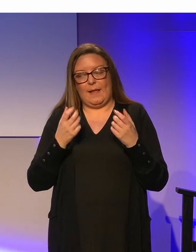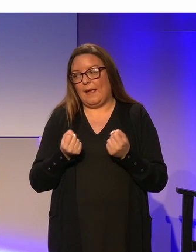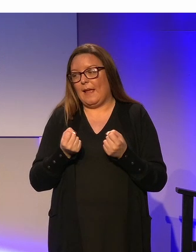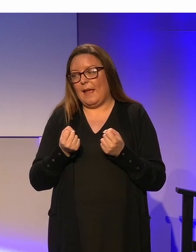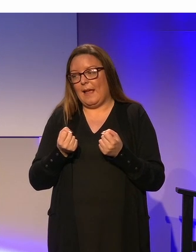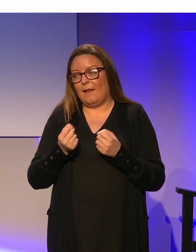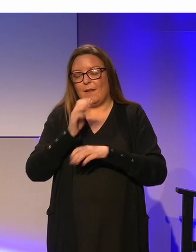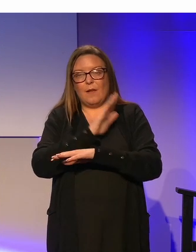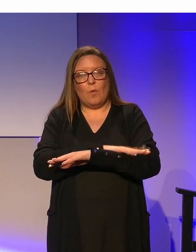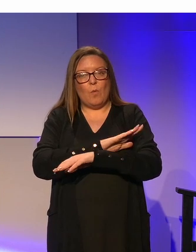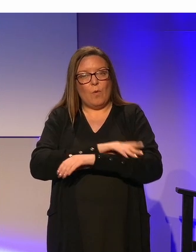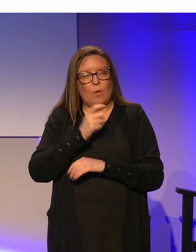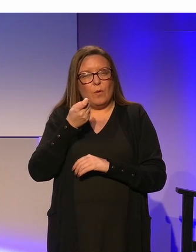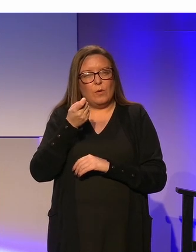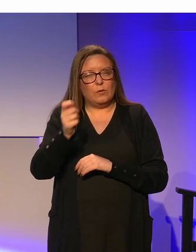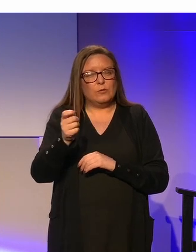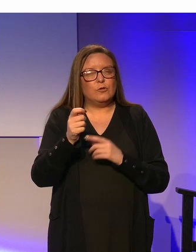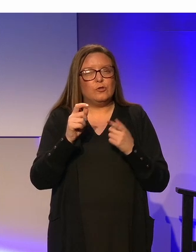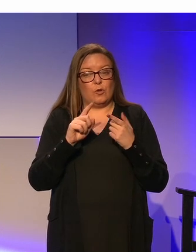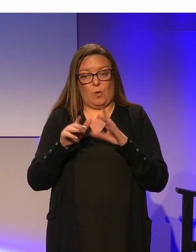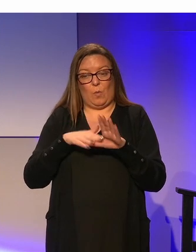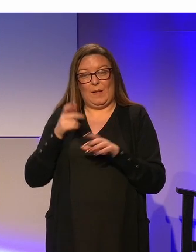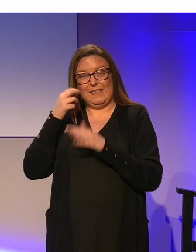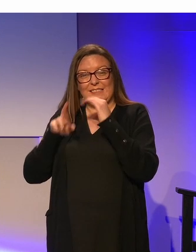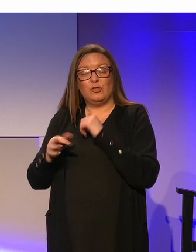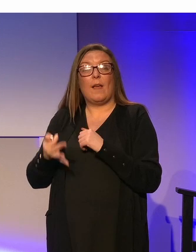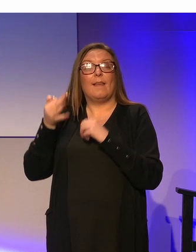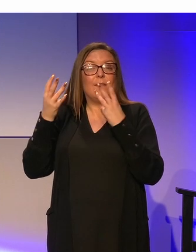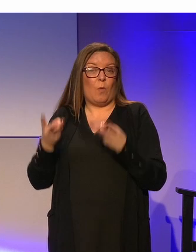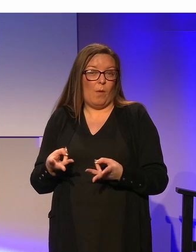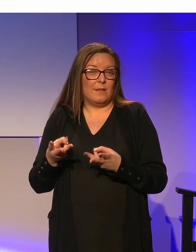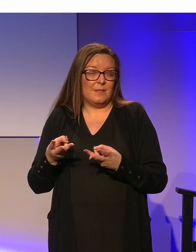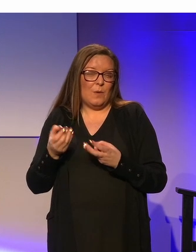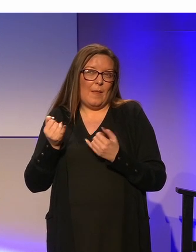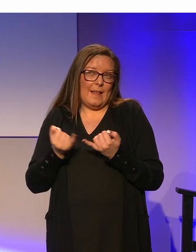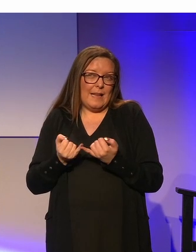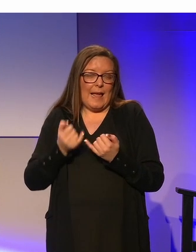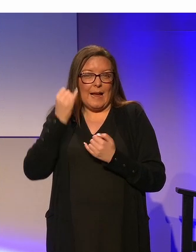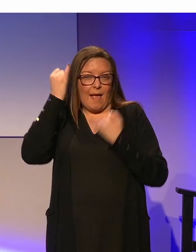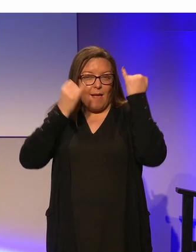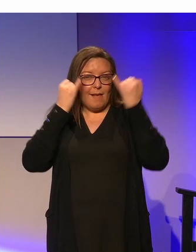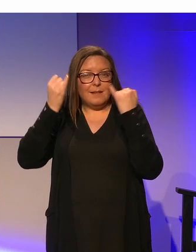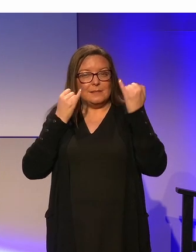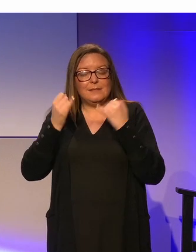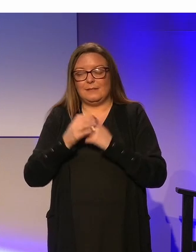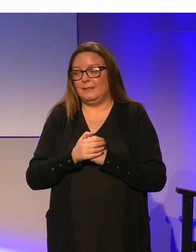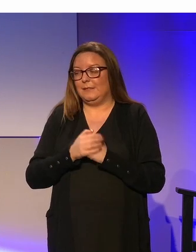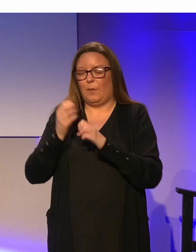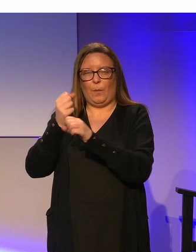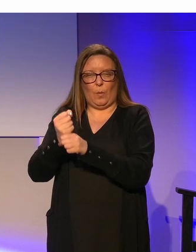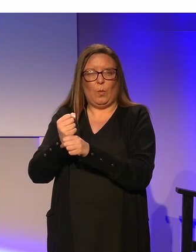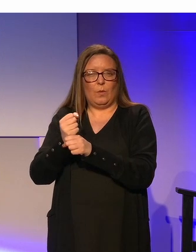tour that children and young people could take their teacher researcher on if they wanted to. So that just gives a flavour, and we'll come back to the maps further